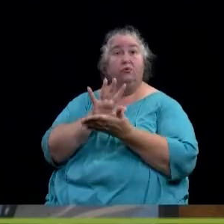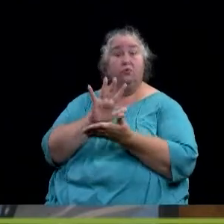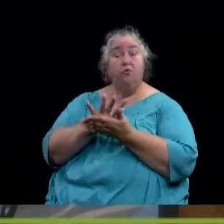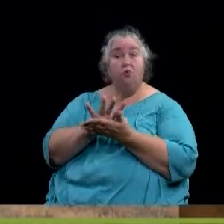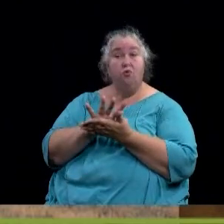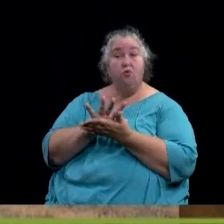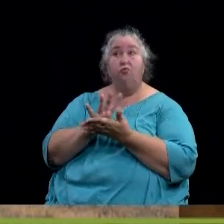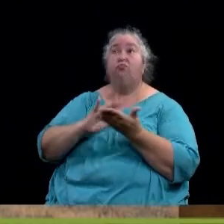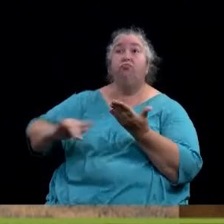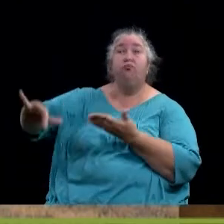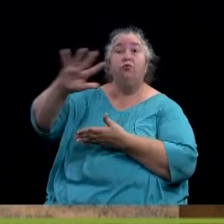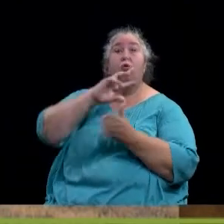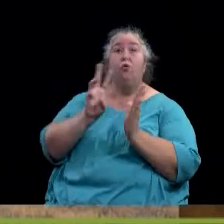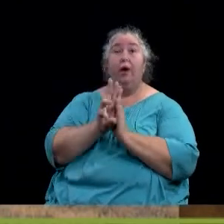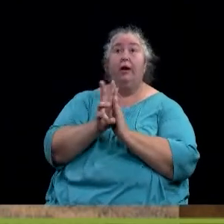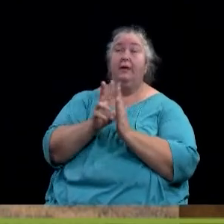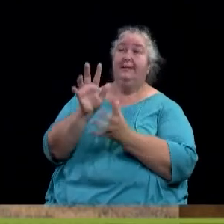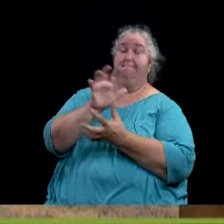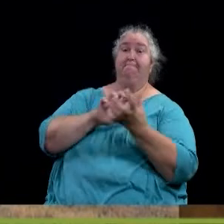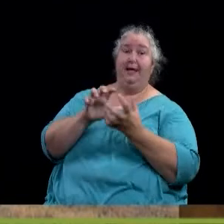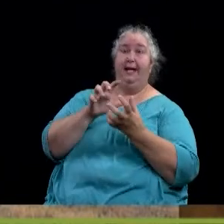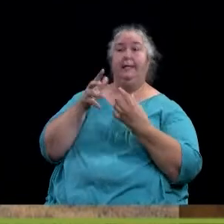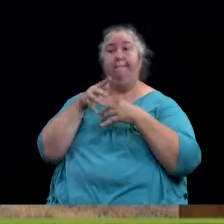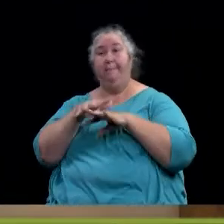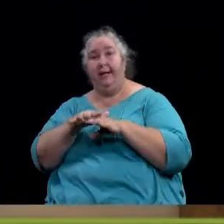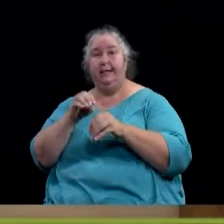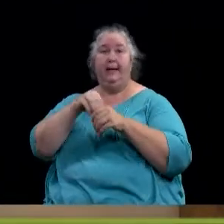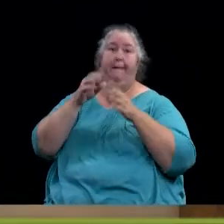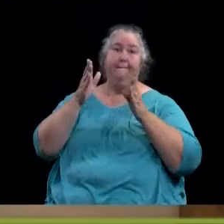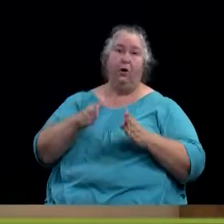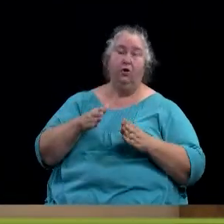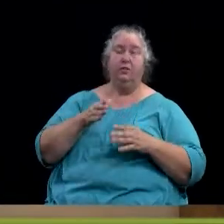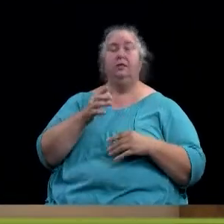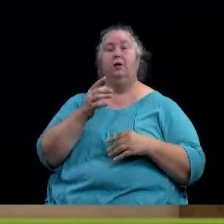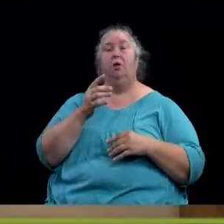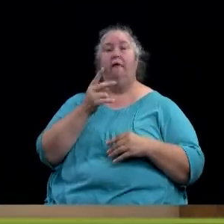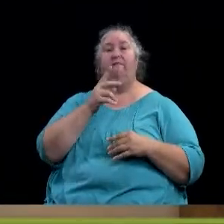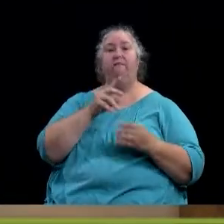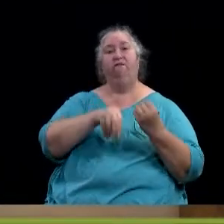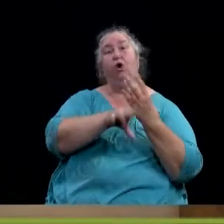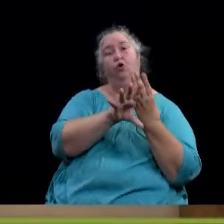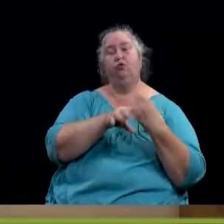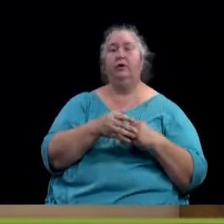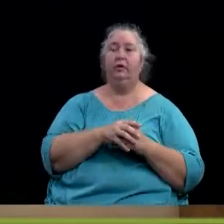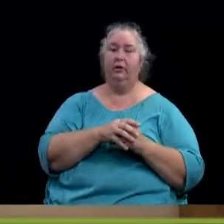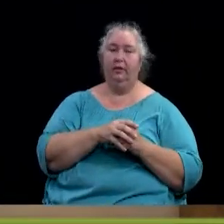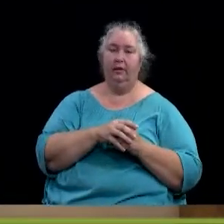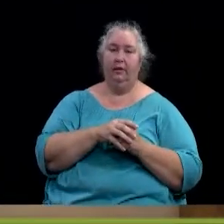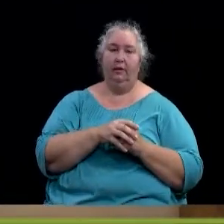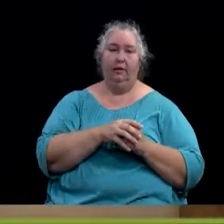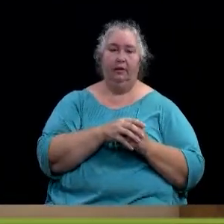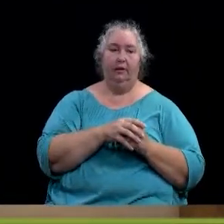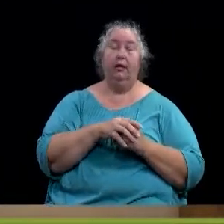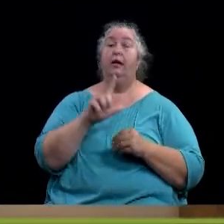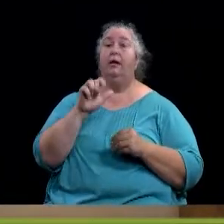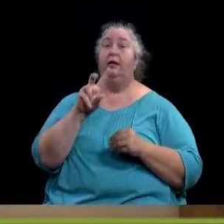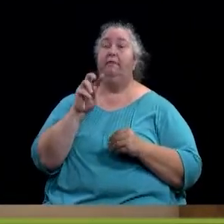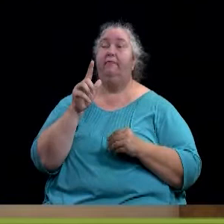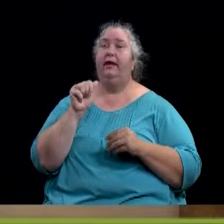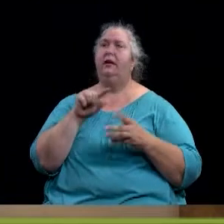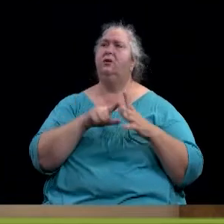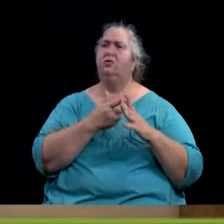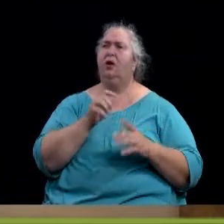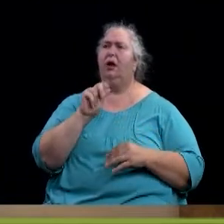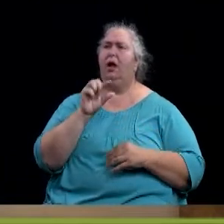person. And the start dates were just as varied. La Vega started on August the 13th, Lorena and Conley on